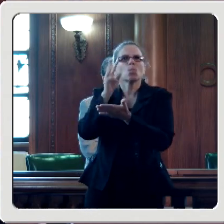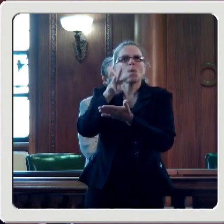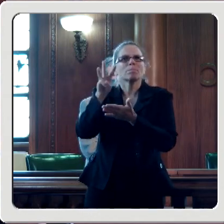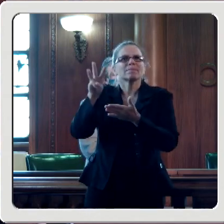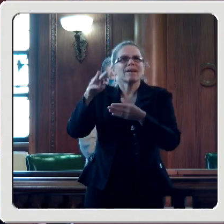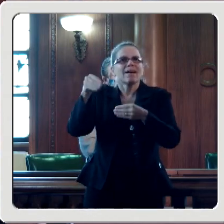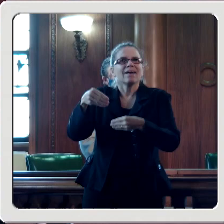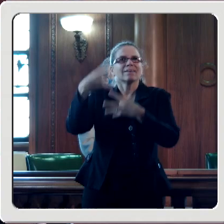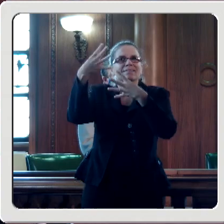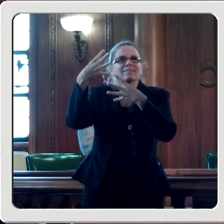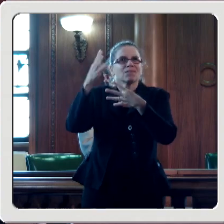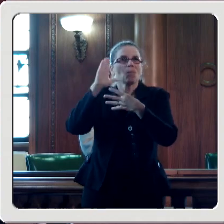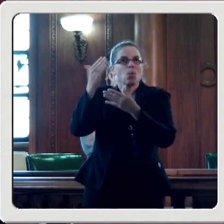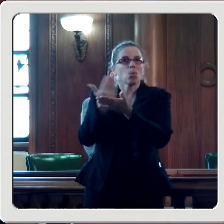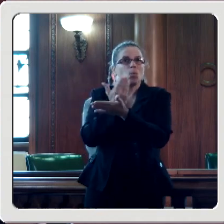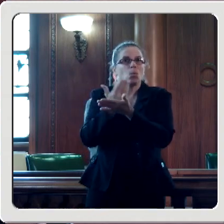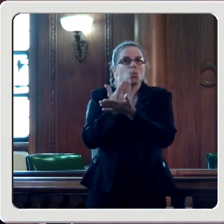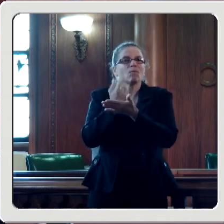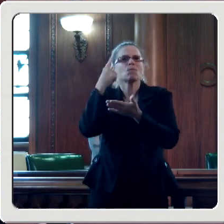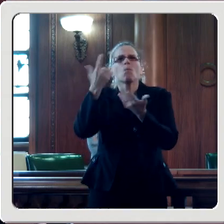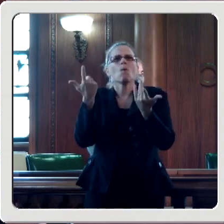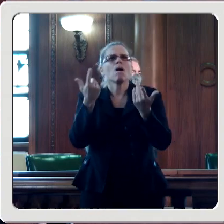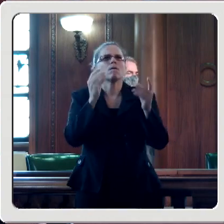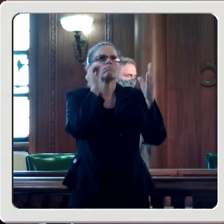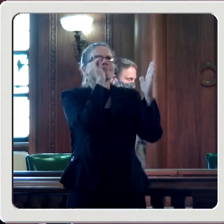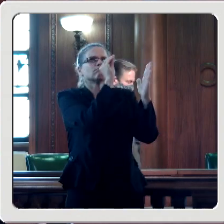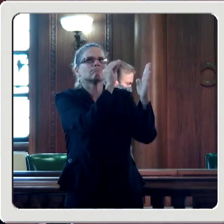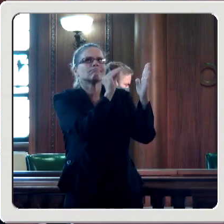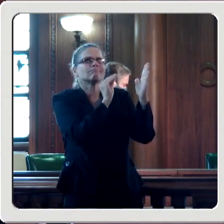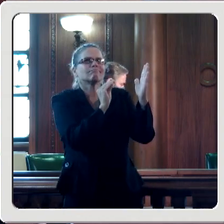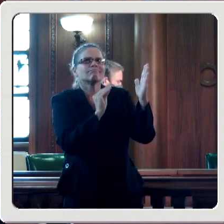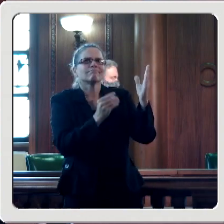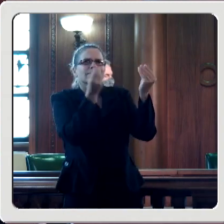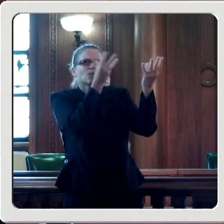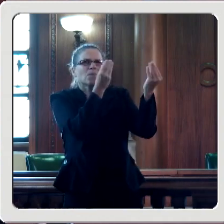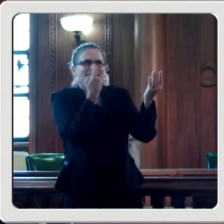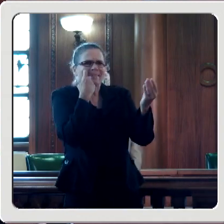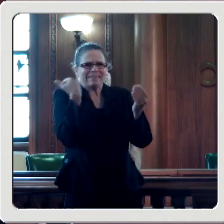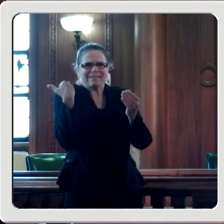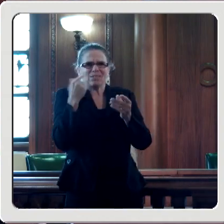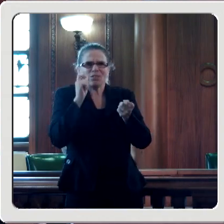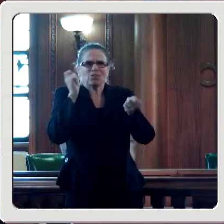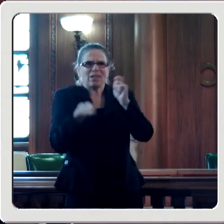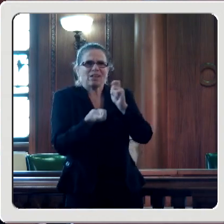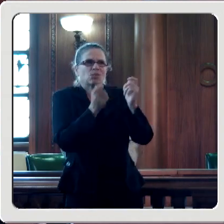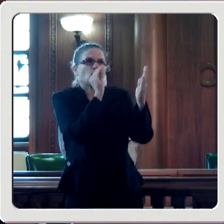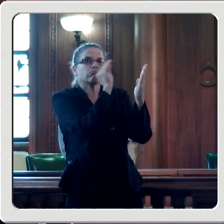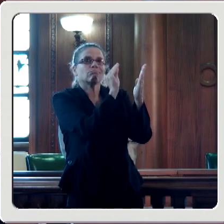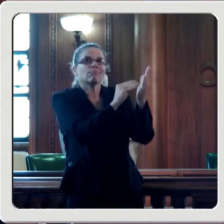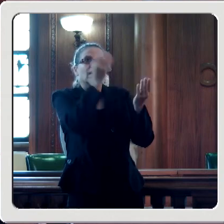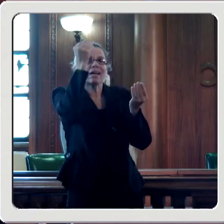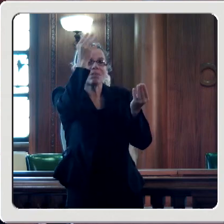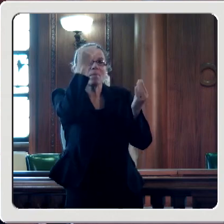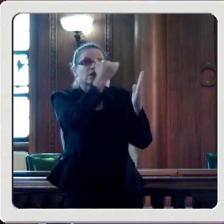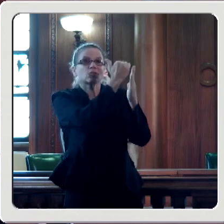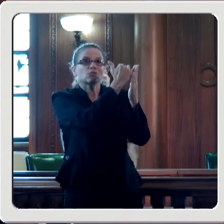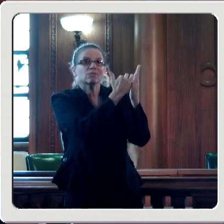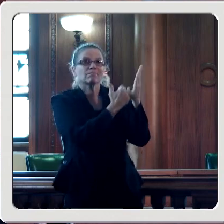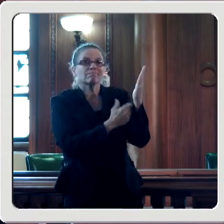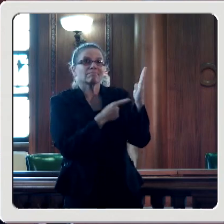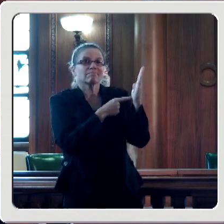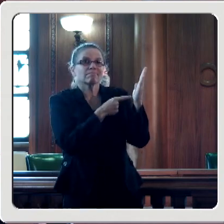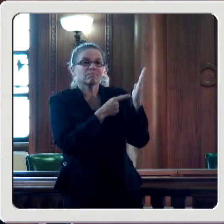We'll get the same data. They're telling us that there will be more increased data. However, because of